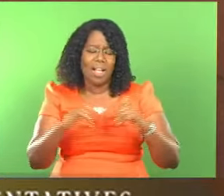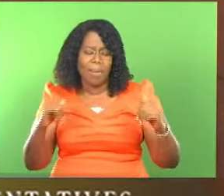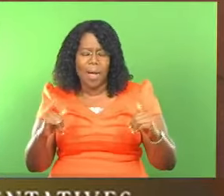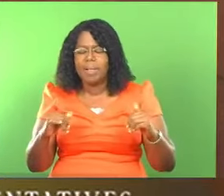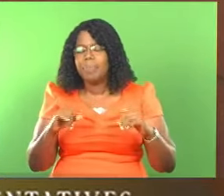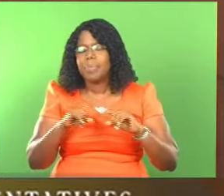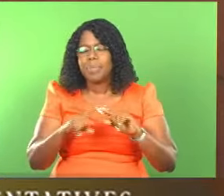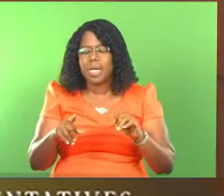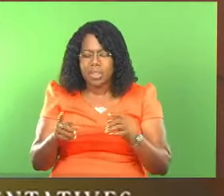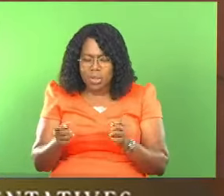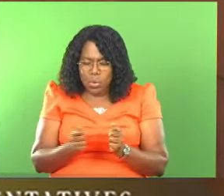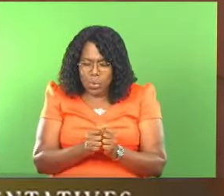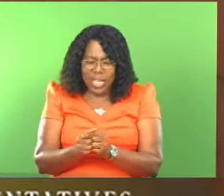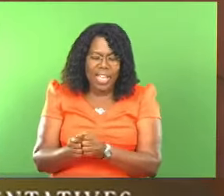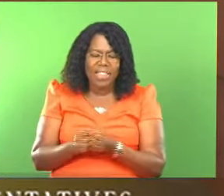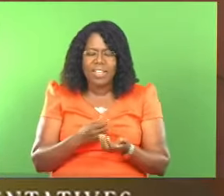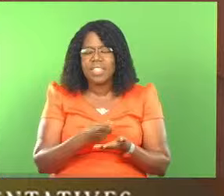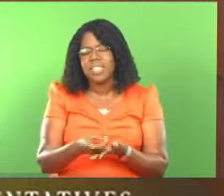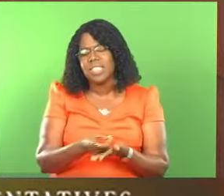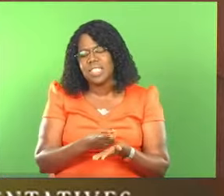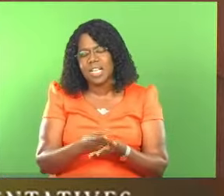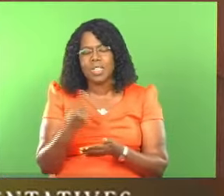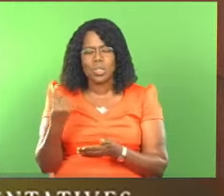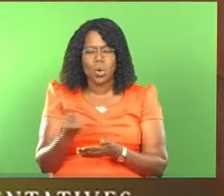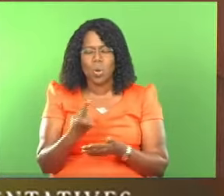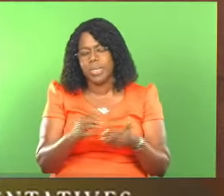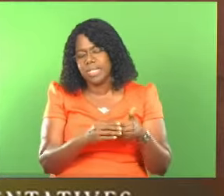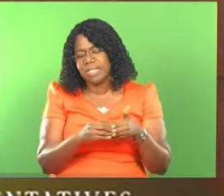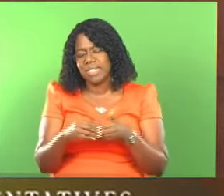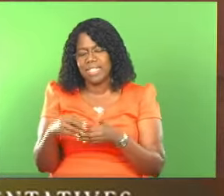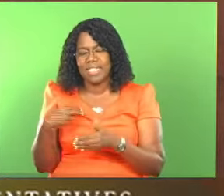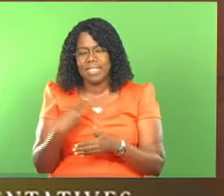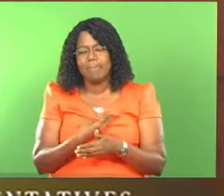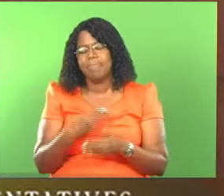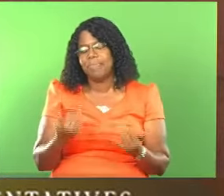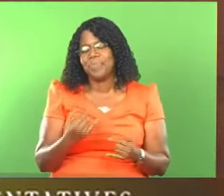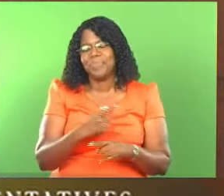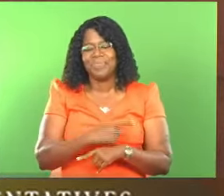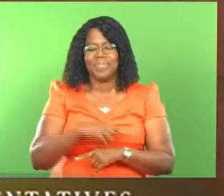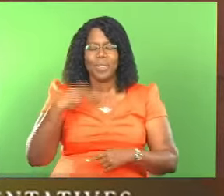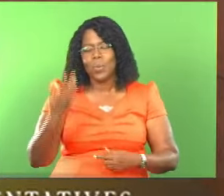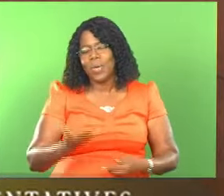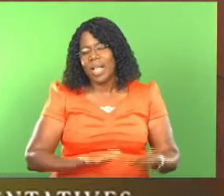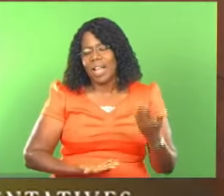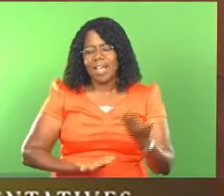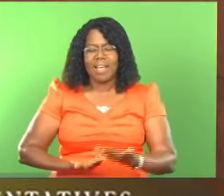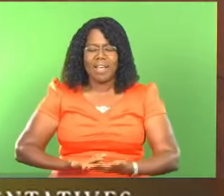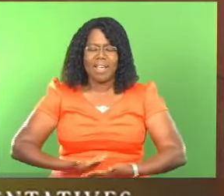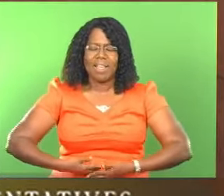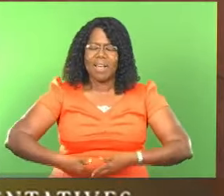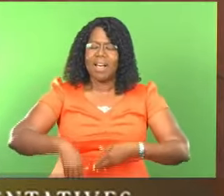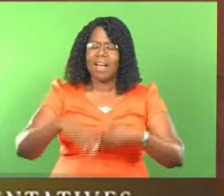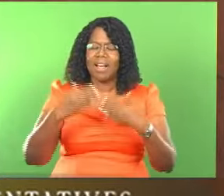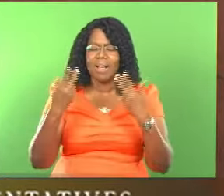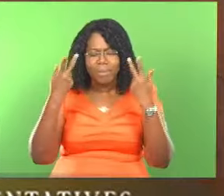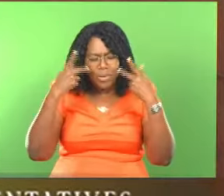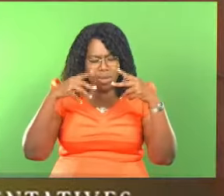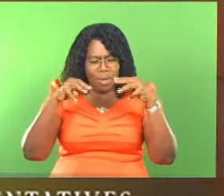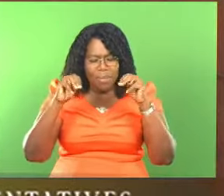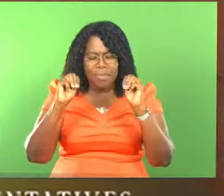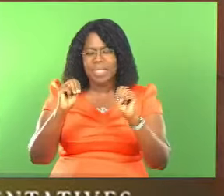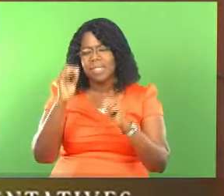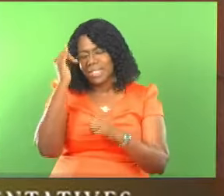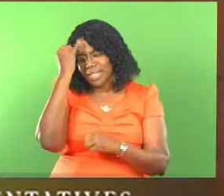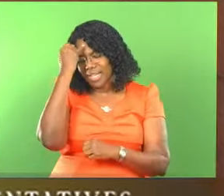Today, as we welcome His Excellency Prime Minister of India, a leader who is shaped